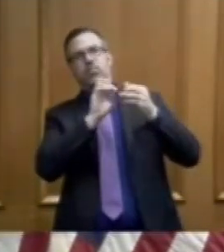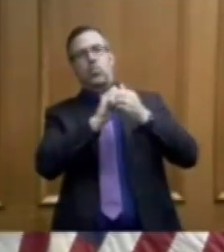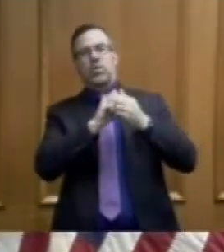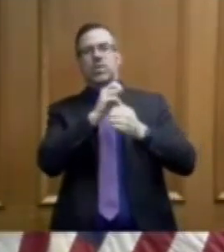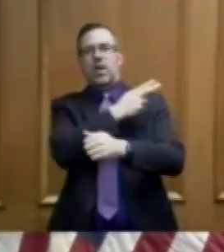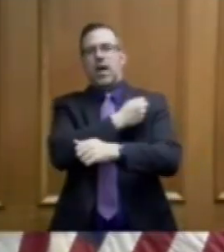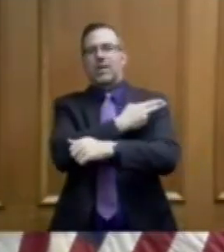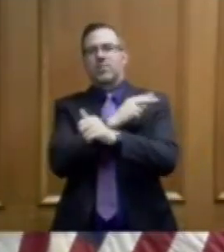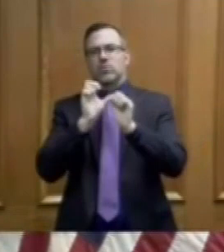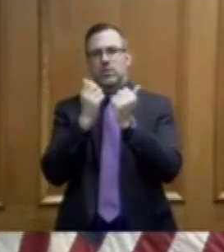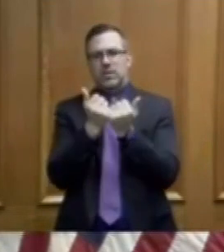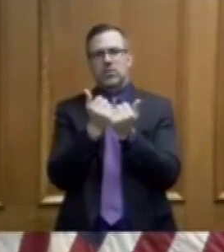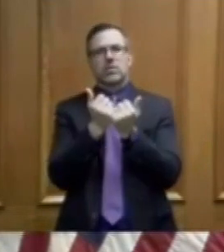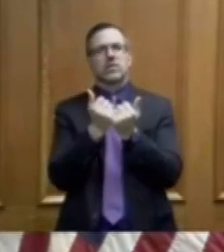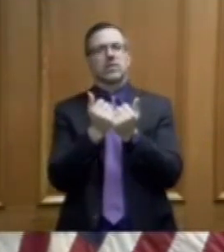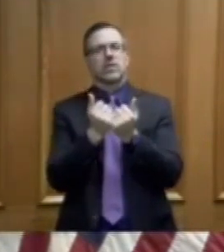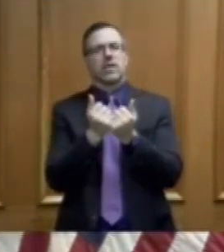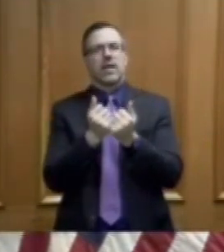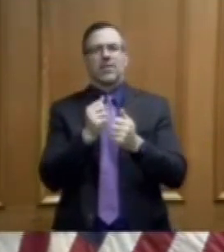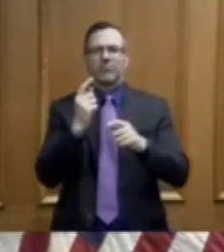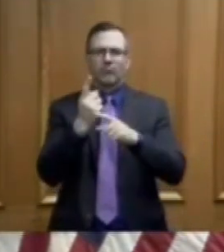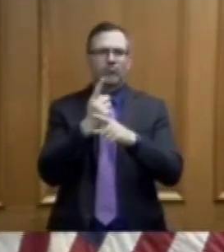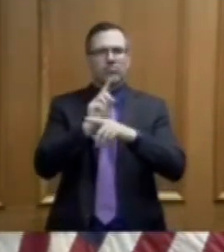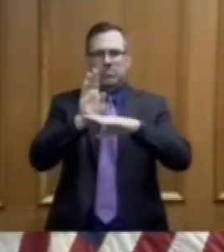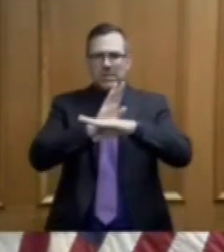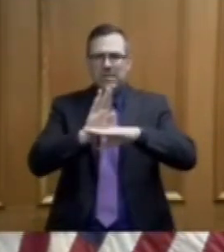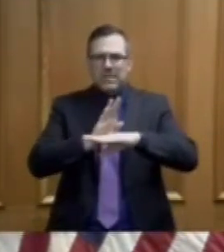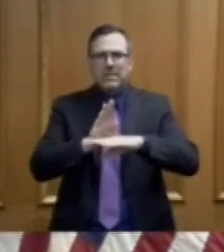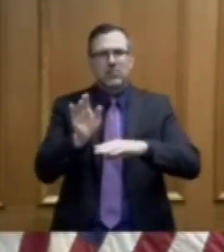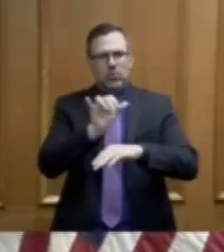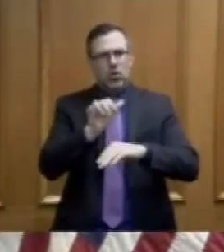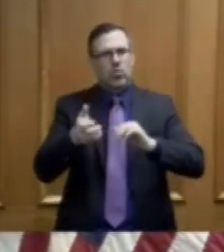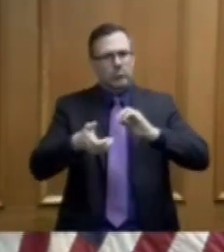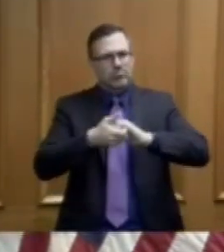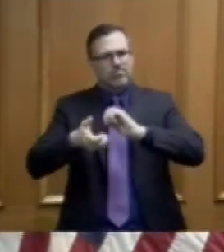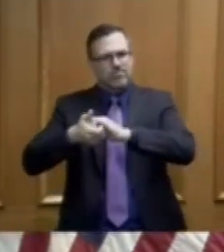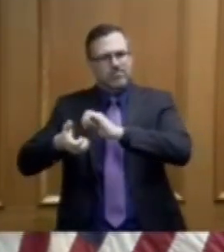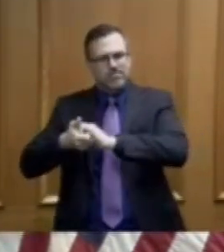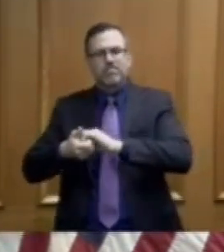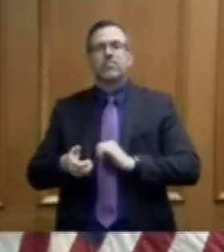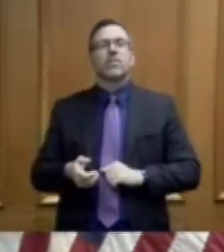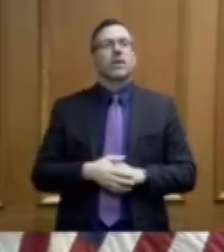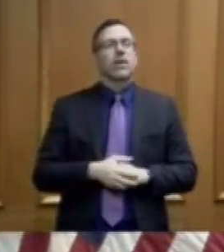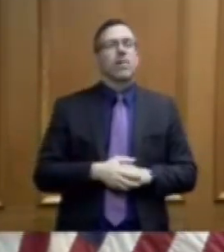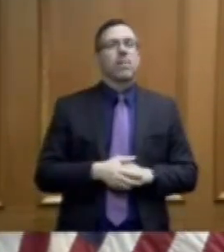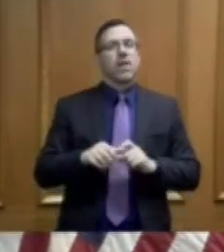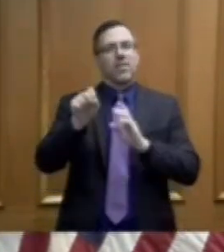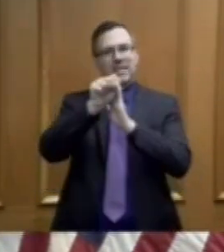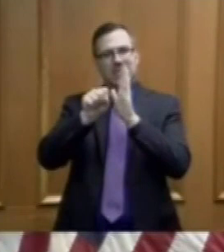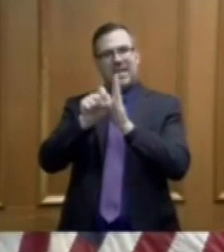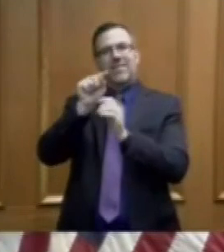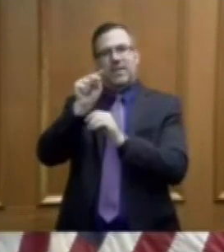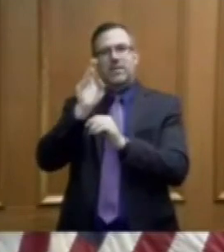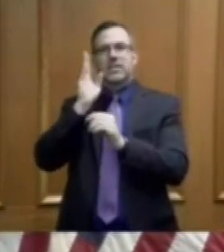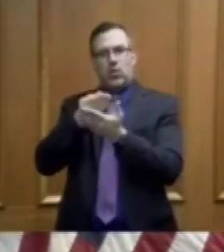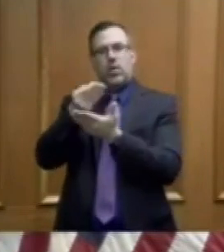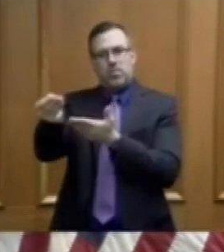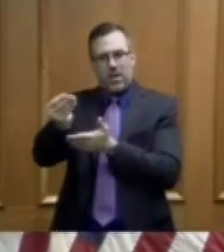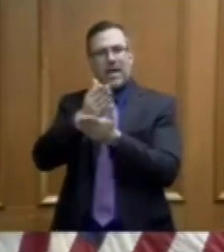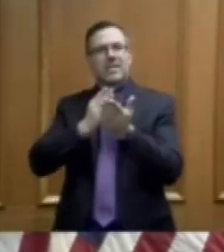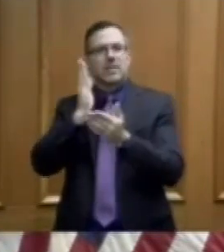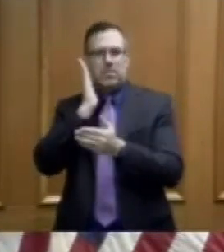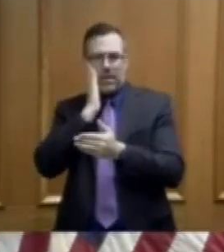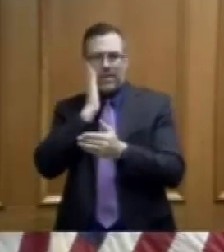those private providers. We are finalizing our plans for the numbers of beds that the state will provide on an overflow basis, and the goal is